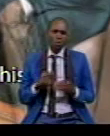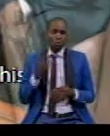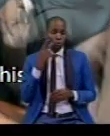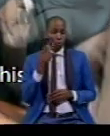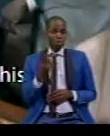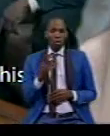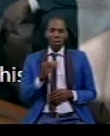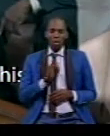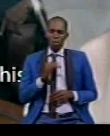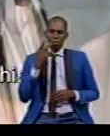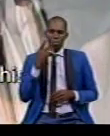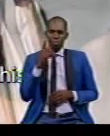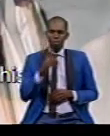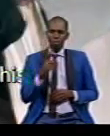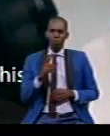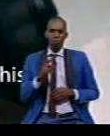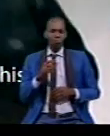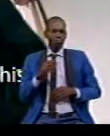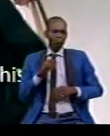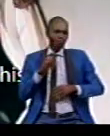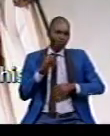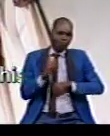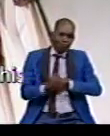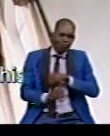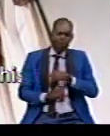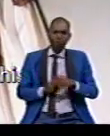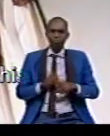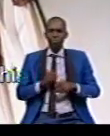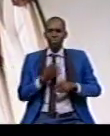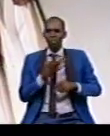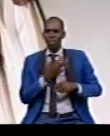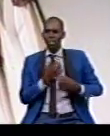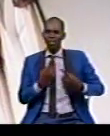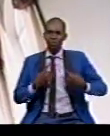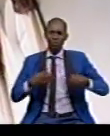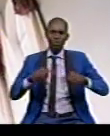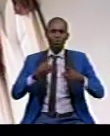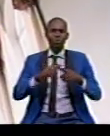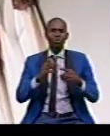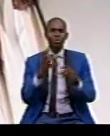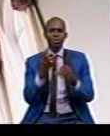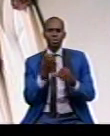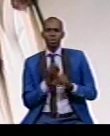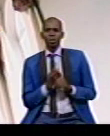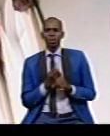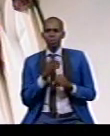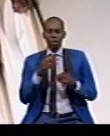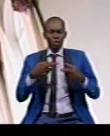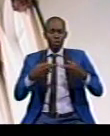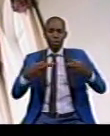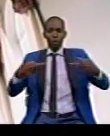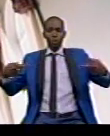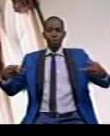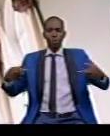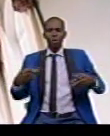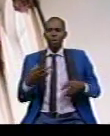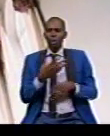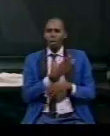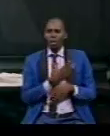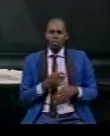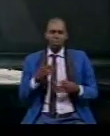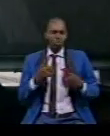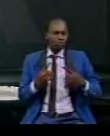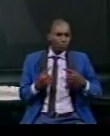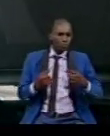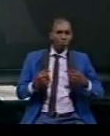at the sickness, look at the infirmity, look at the impossibility, and answer the question, what will ye